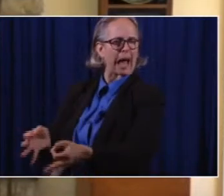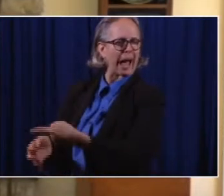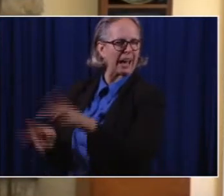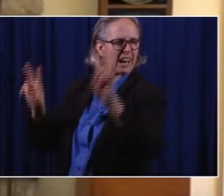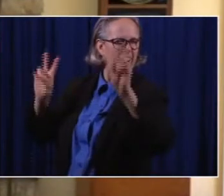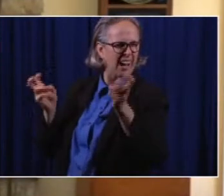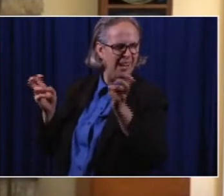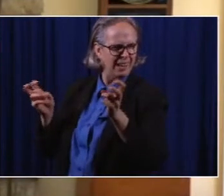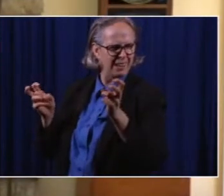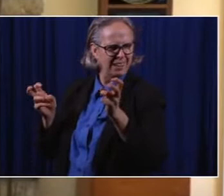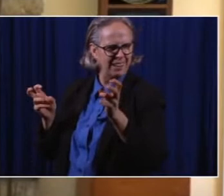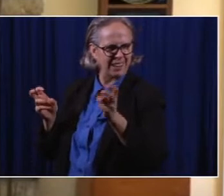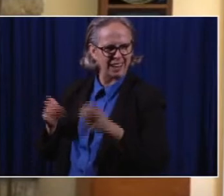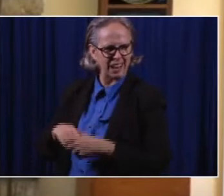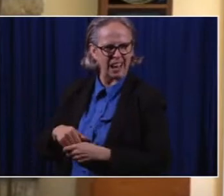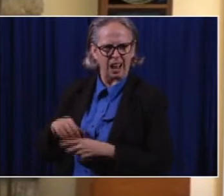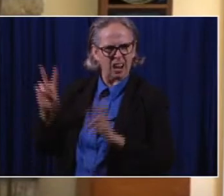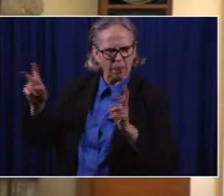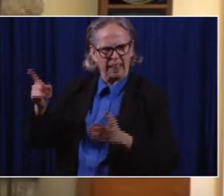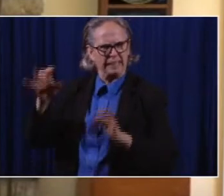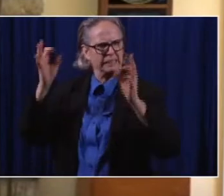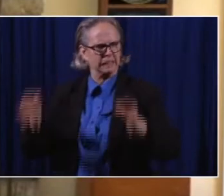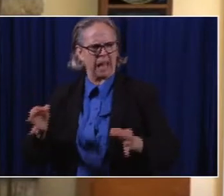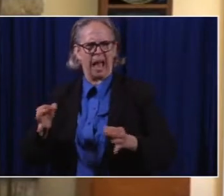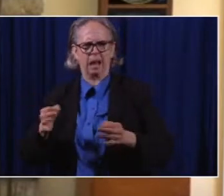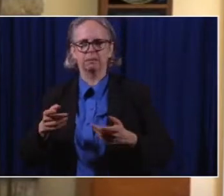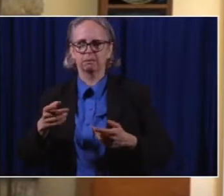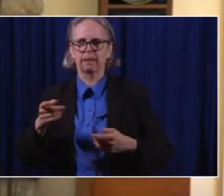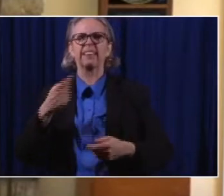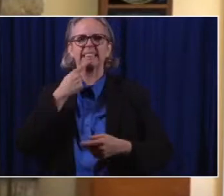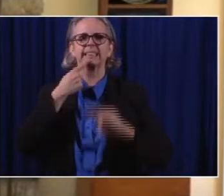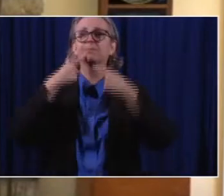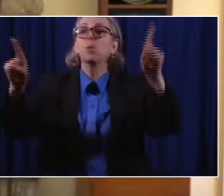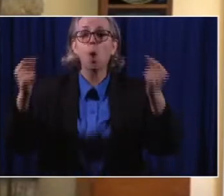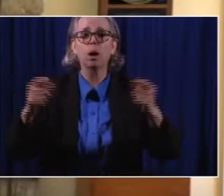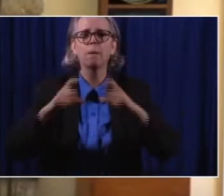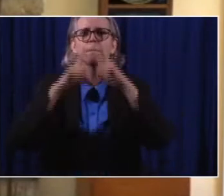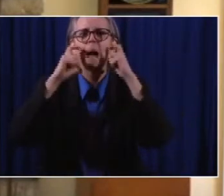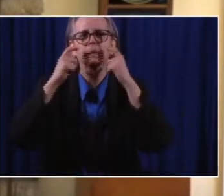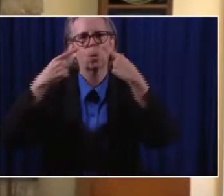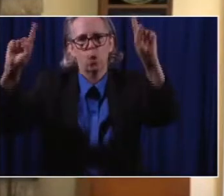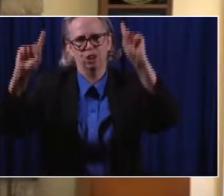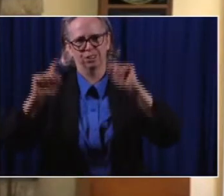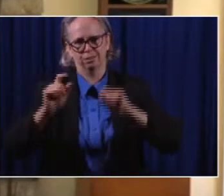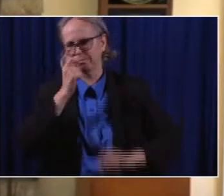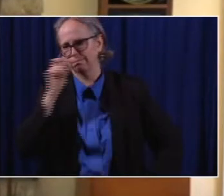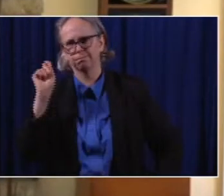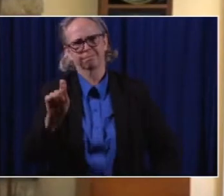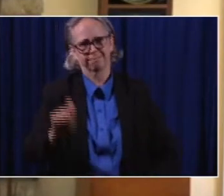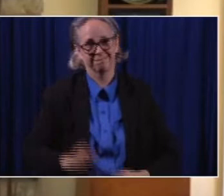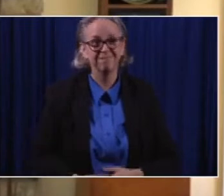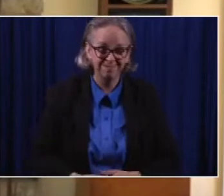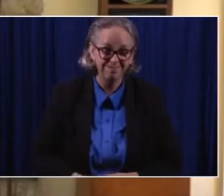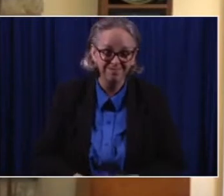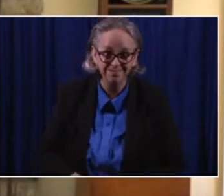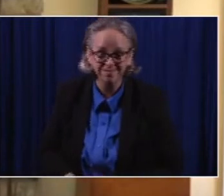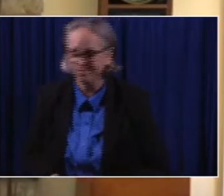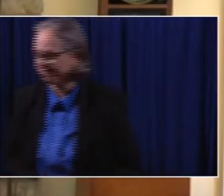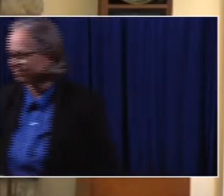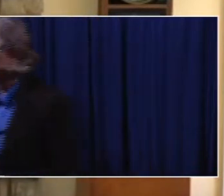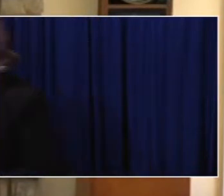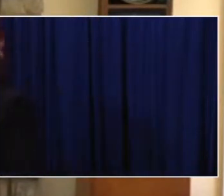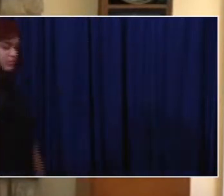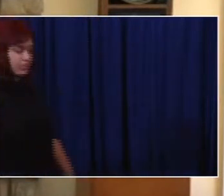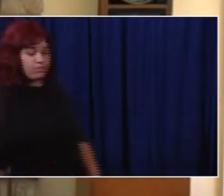work and masks are needed. Next question is from Marty Schladen at the Ohio Capitol Journal. Hey,